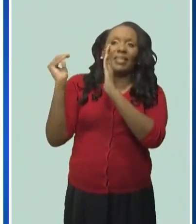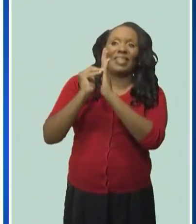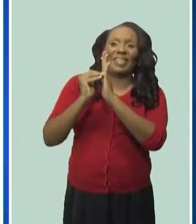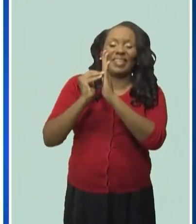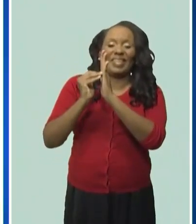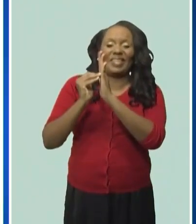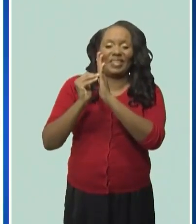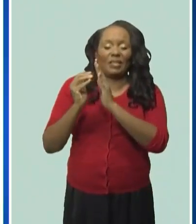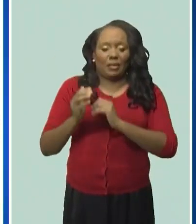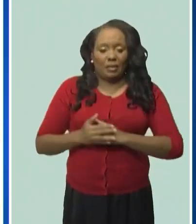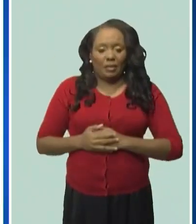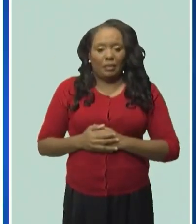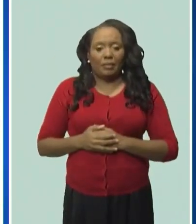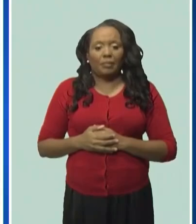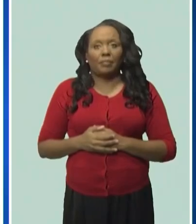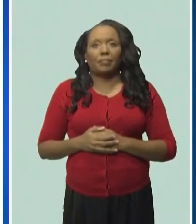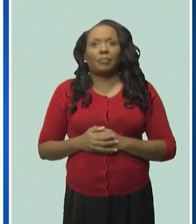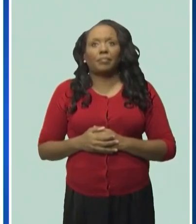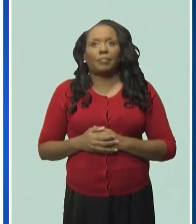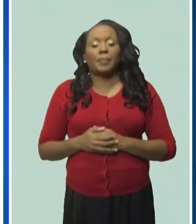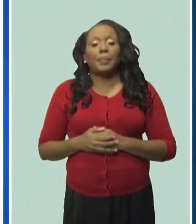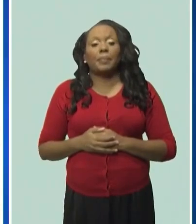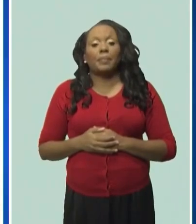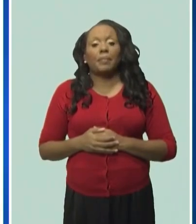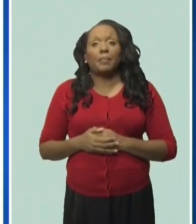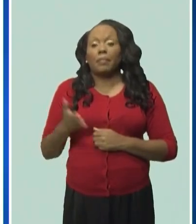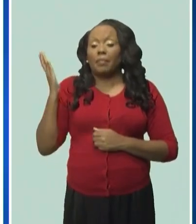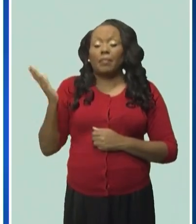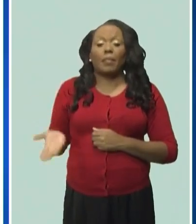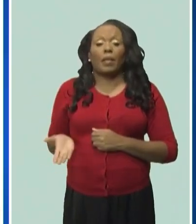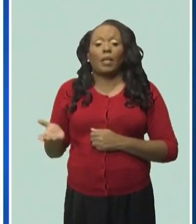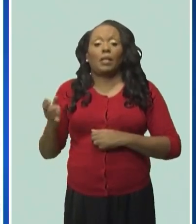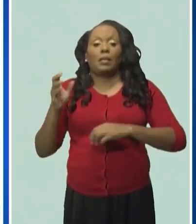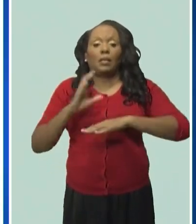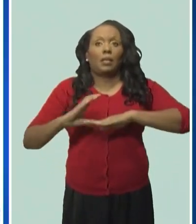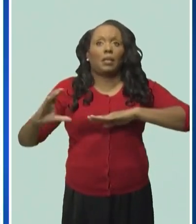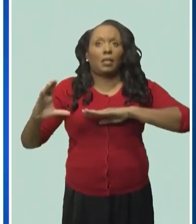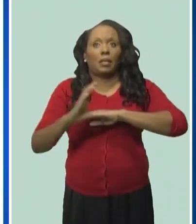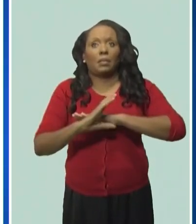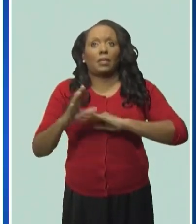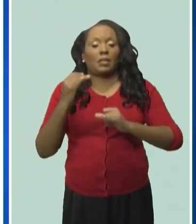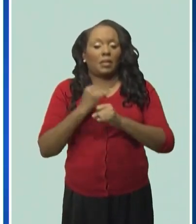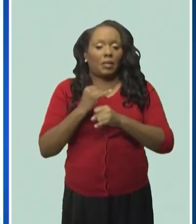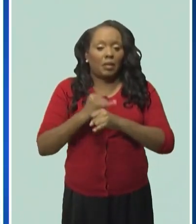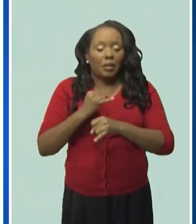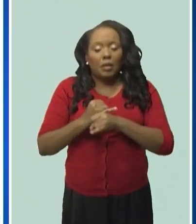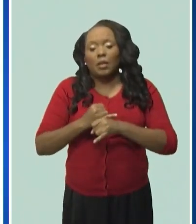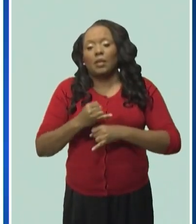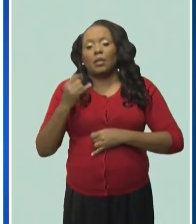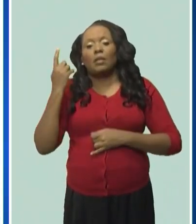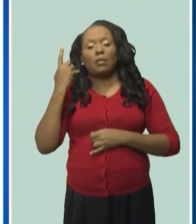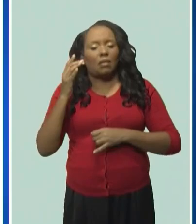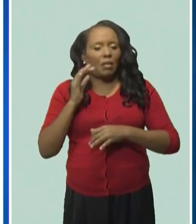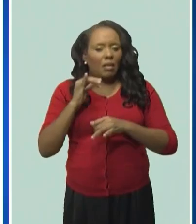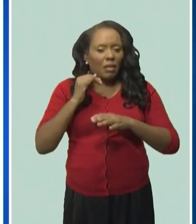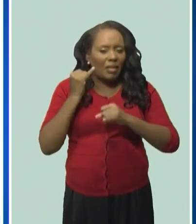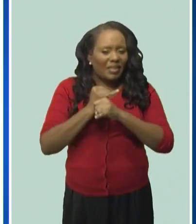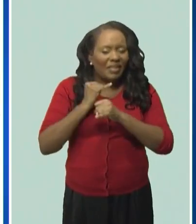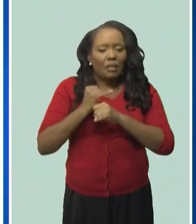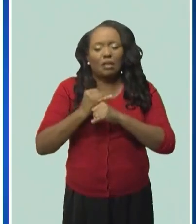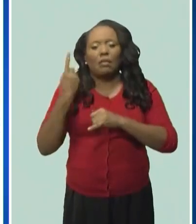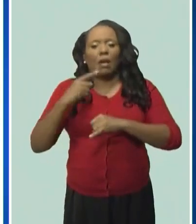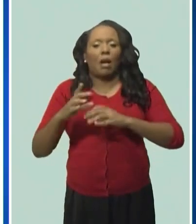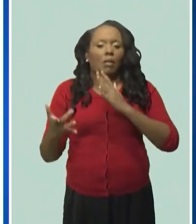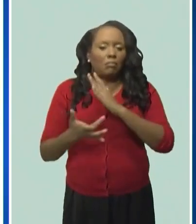the inaugural meeting of the Caribbean chapter of the International Institute of Communications, or IIC. Through meetings,